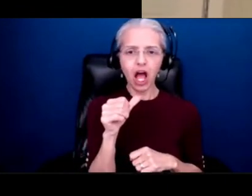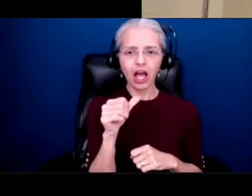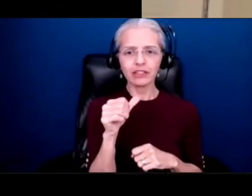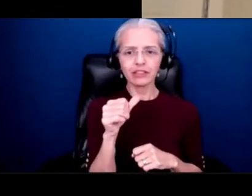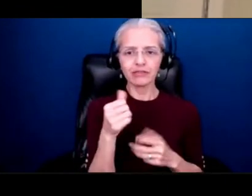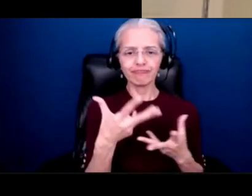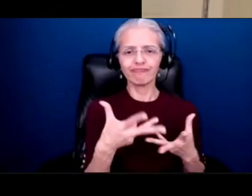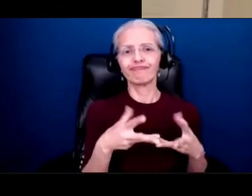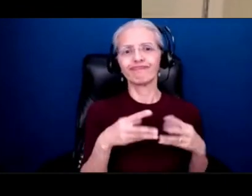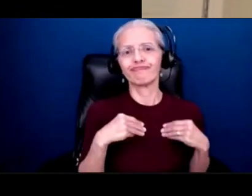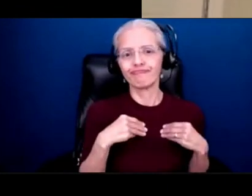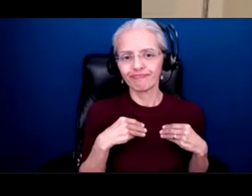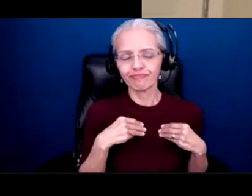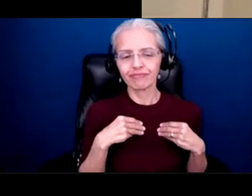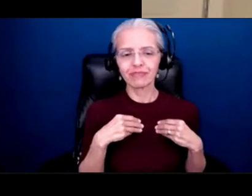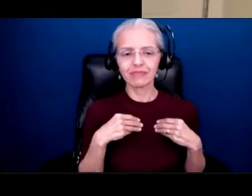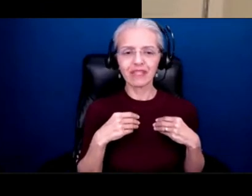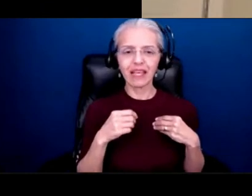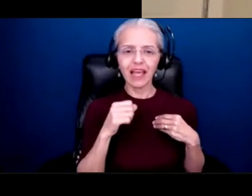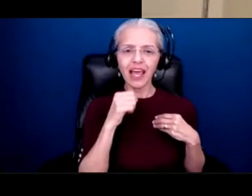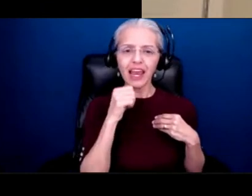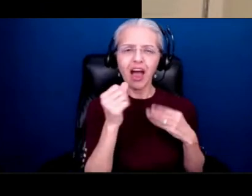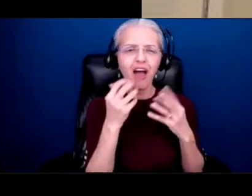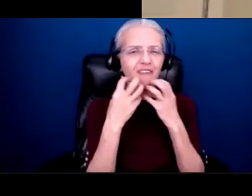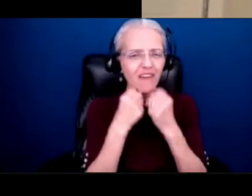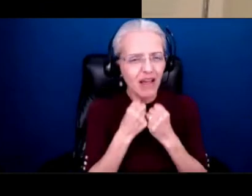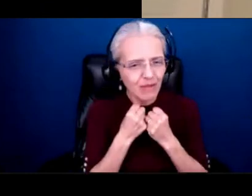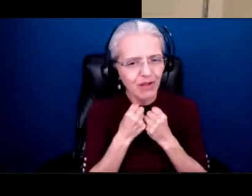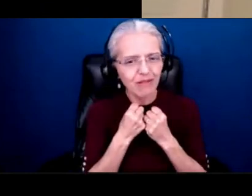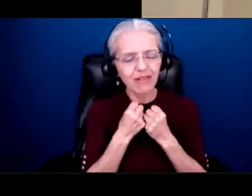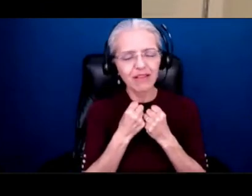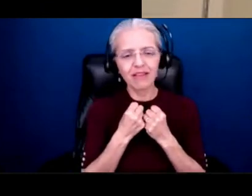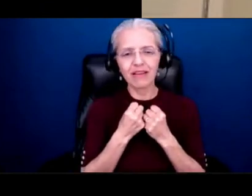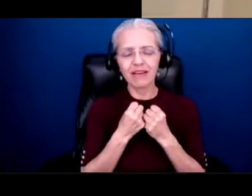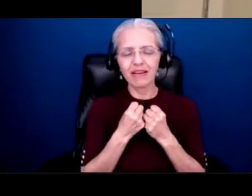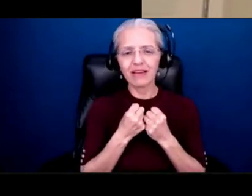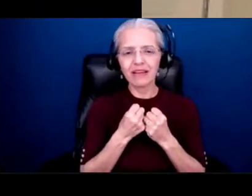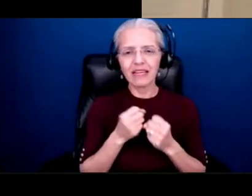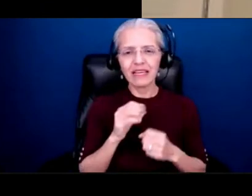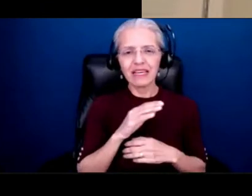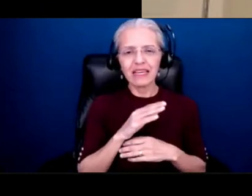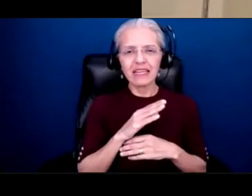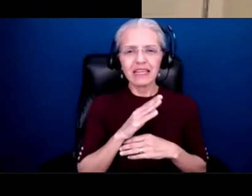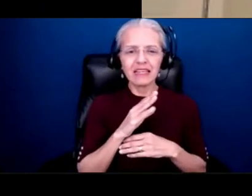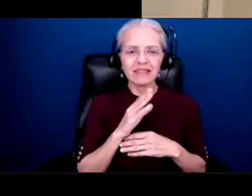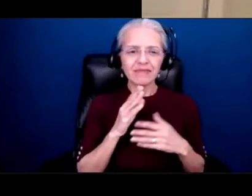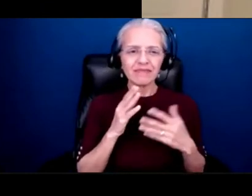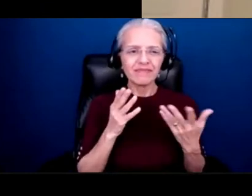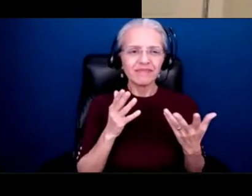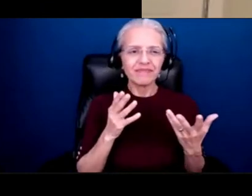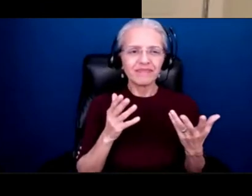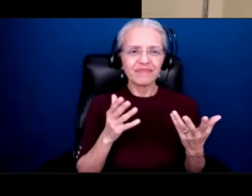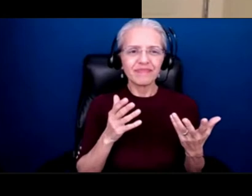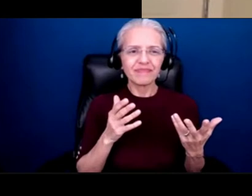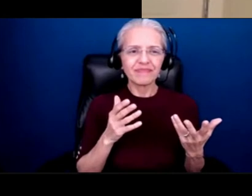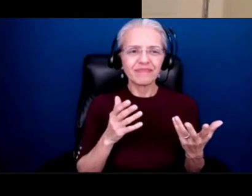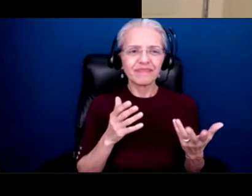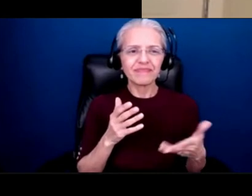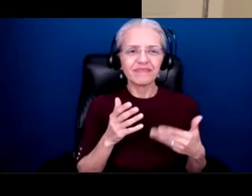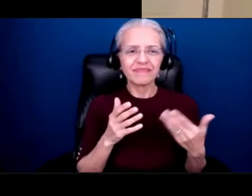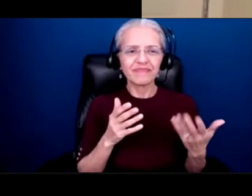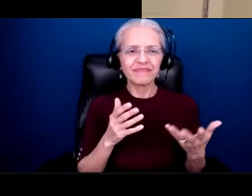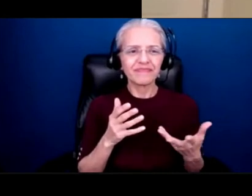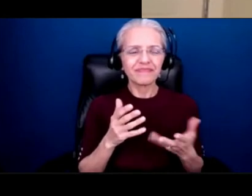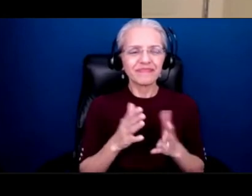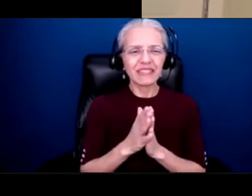wanted, ever valuable, ever kind of, you know, not to say,